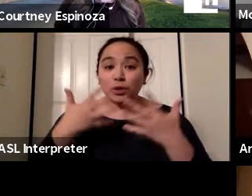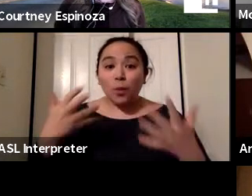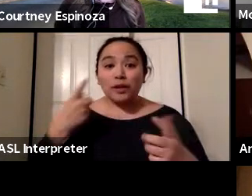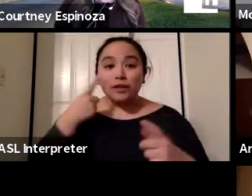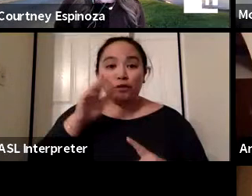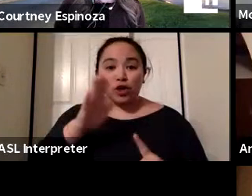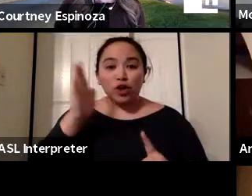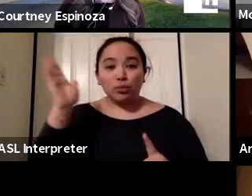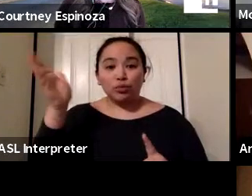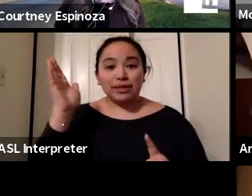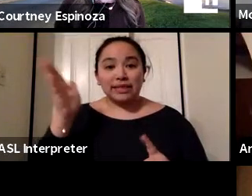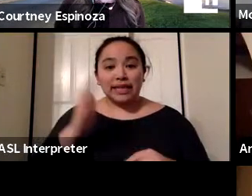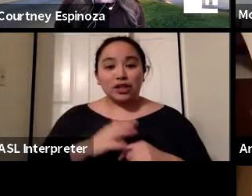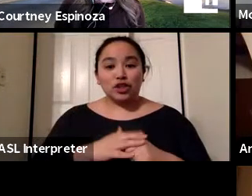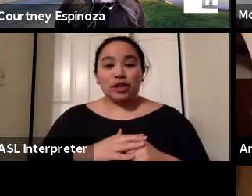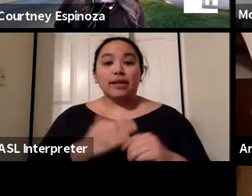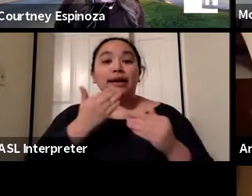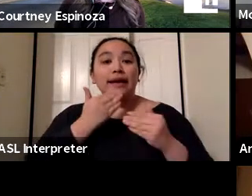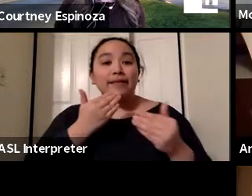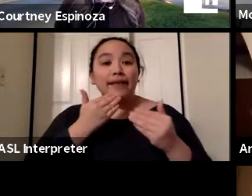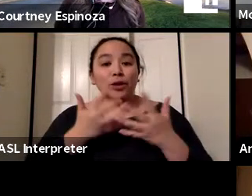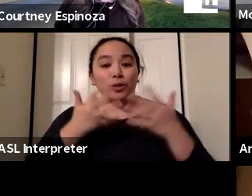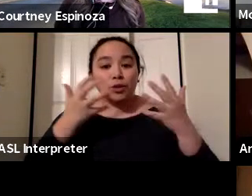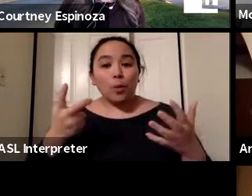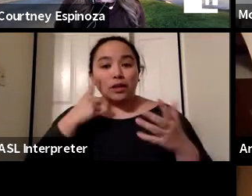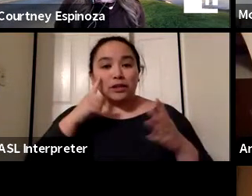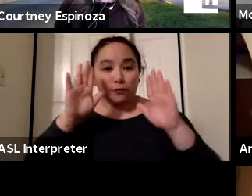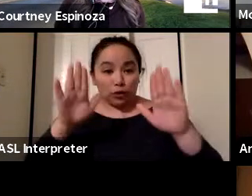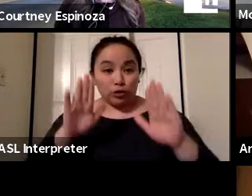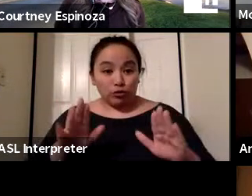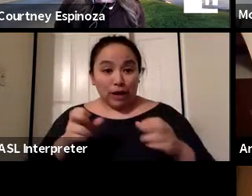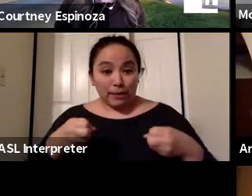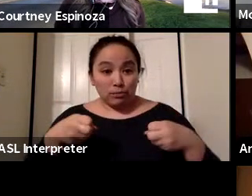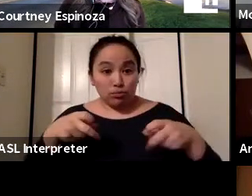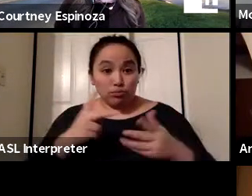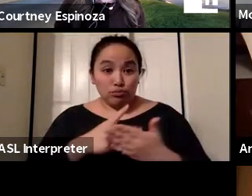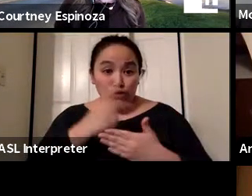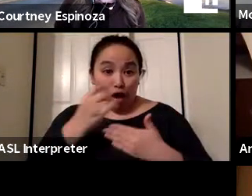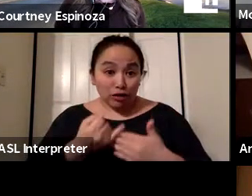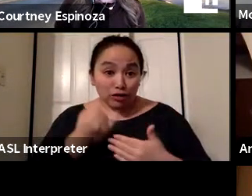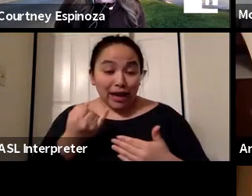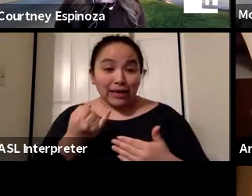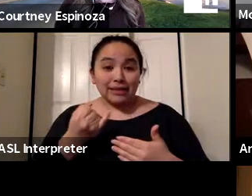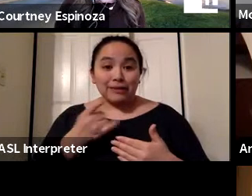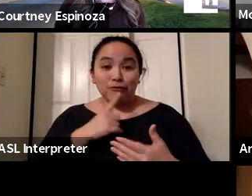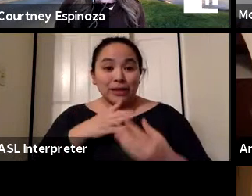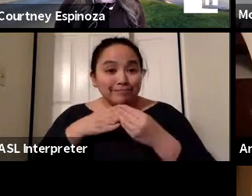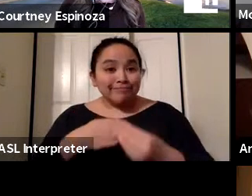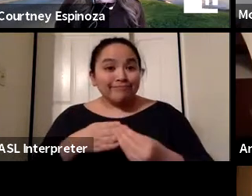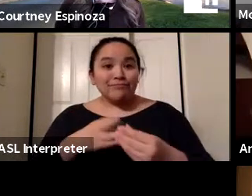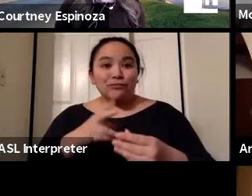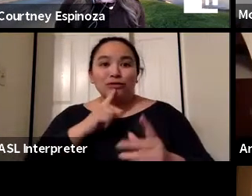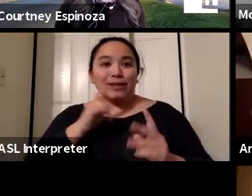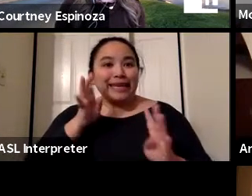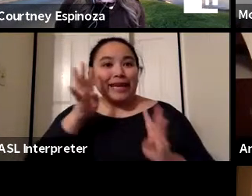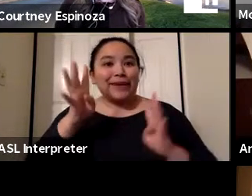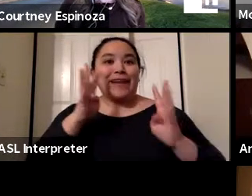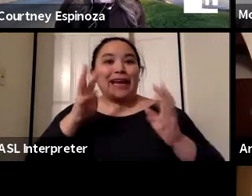presentation, Michael. And thank you for this great project and spearheading this innovative approach